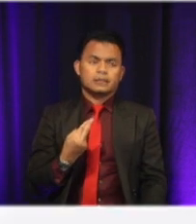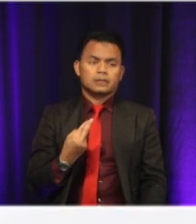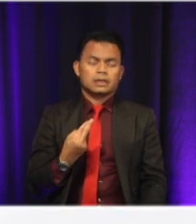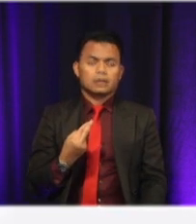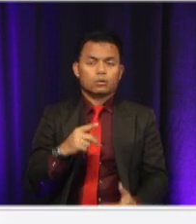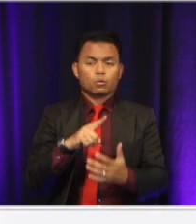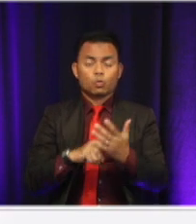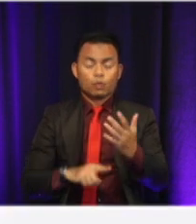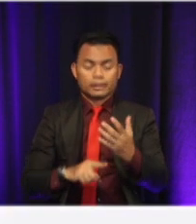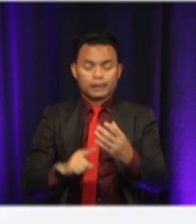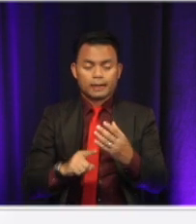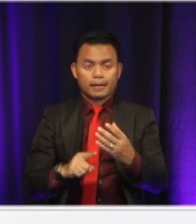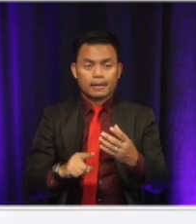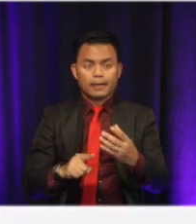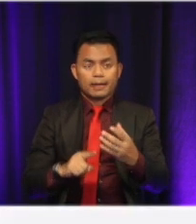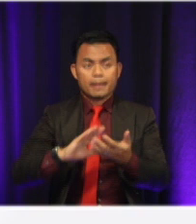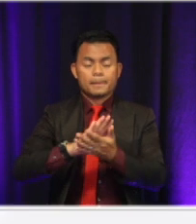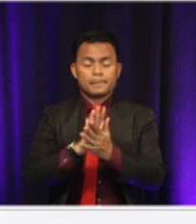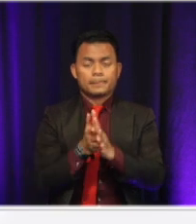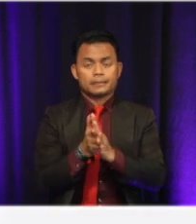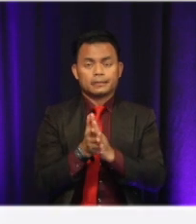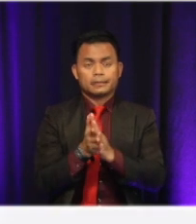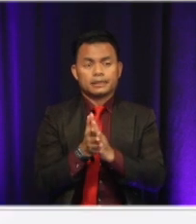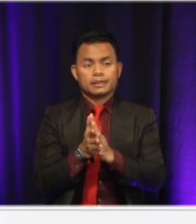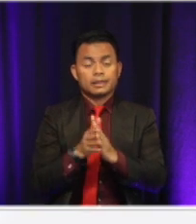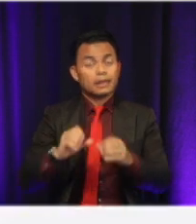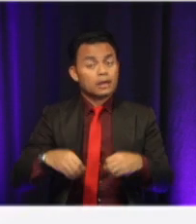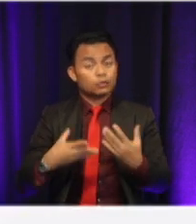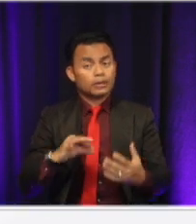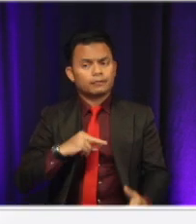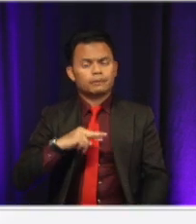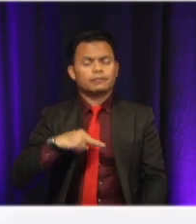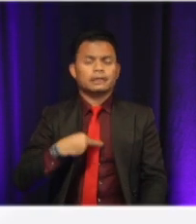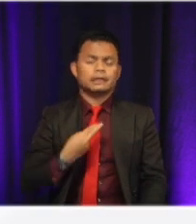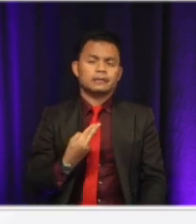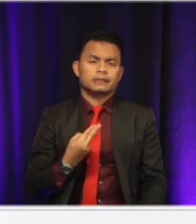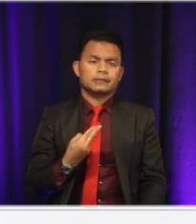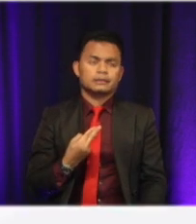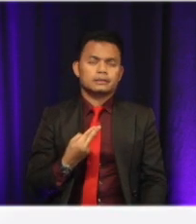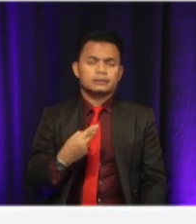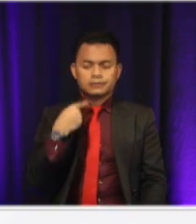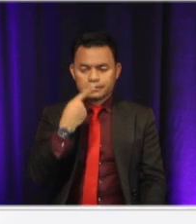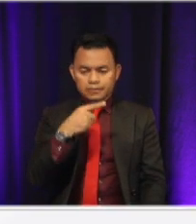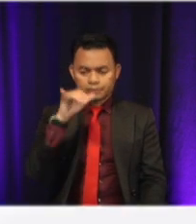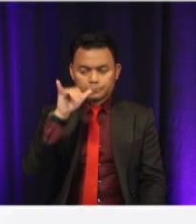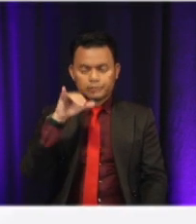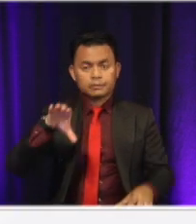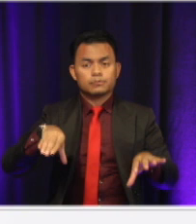I feel about who's done what to the character that's being described? And if you